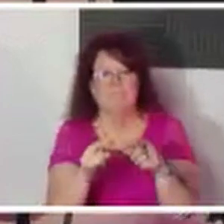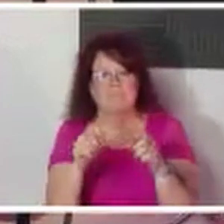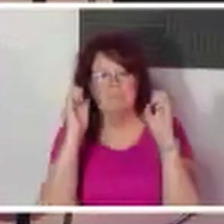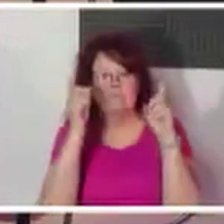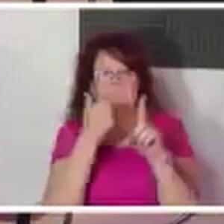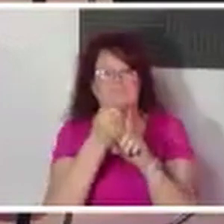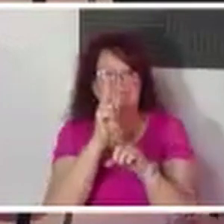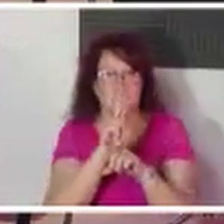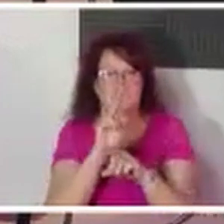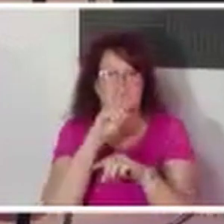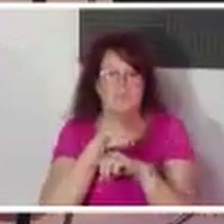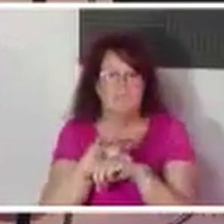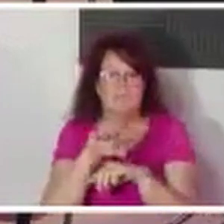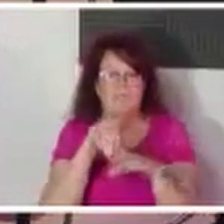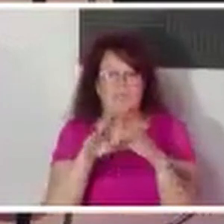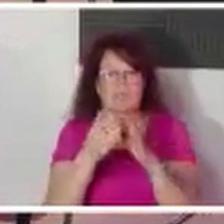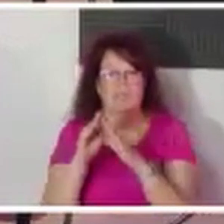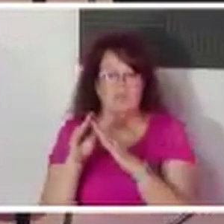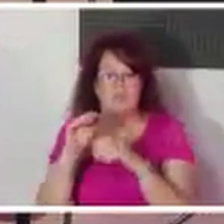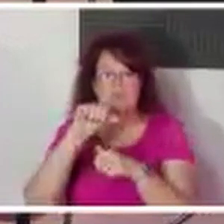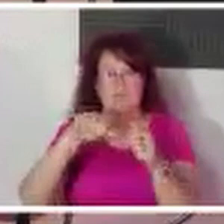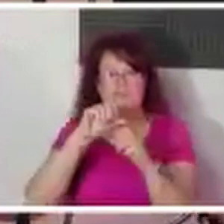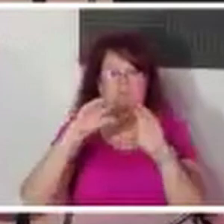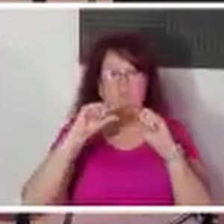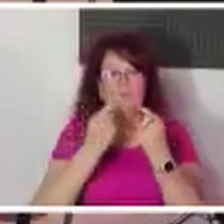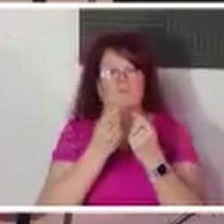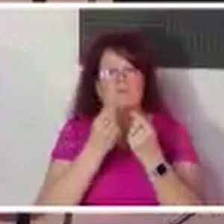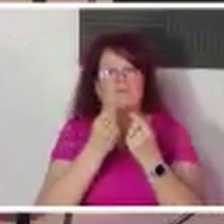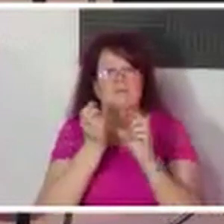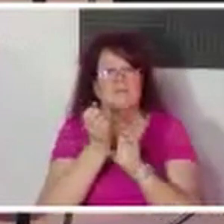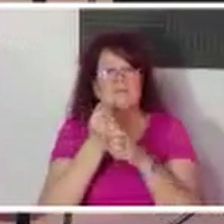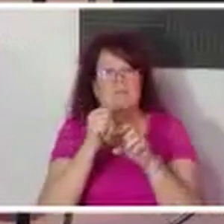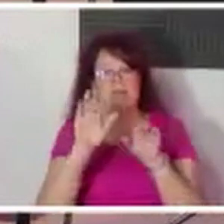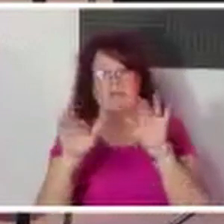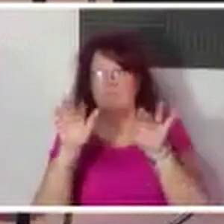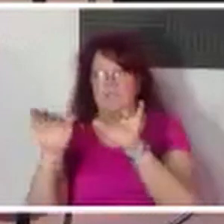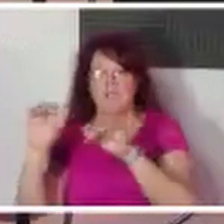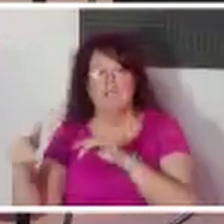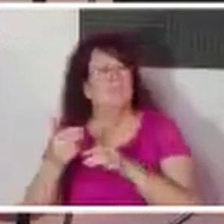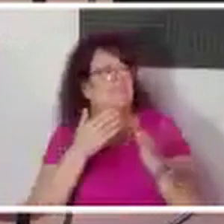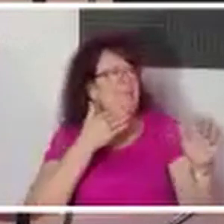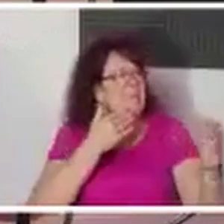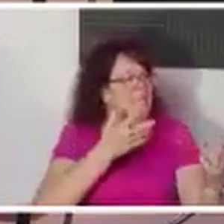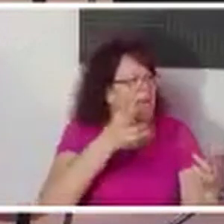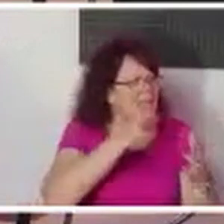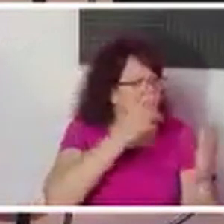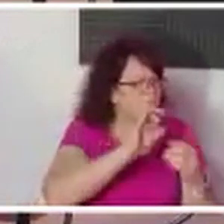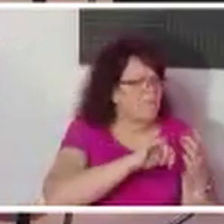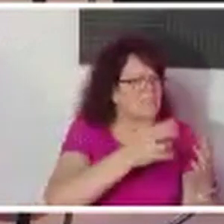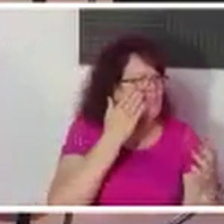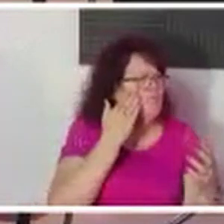using your influence within your community and your social circle to make that clear to others and be able to say, hey, this is something I learned about. Did you know